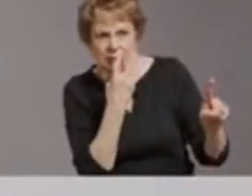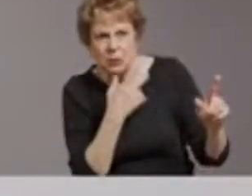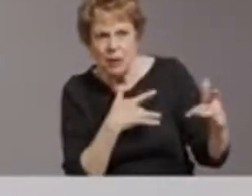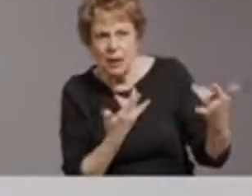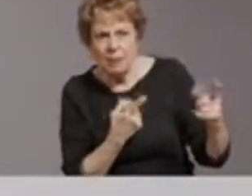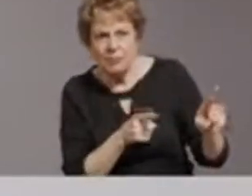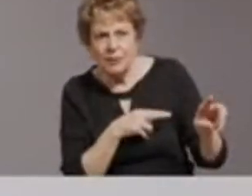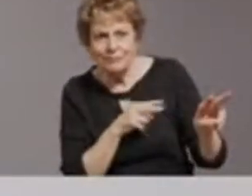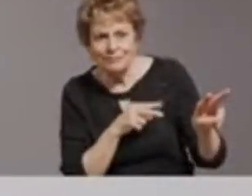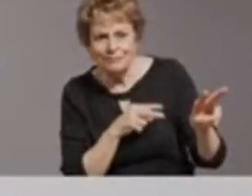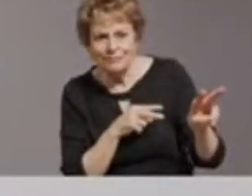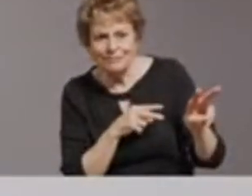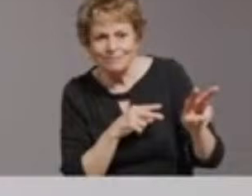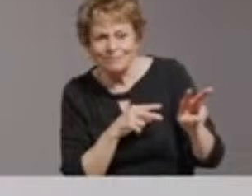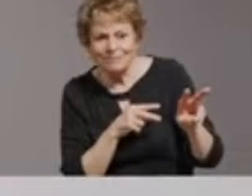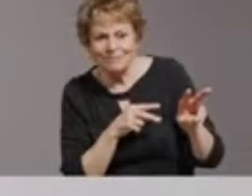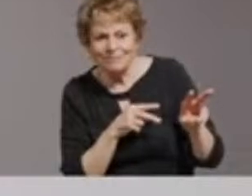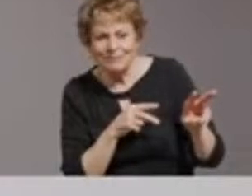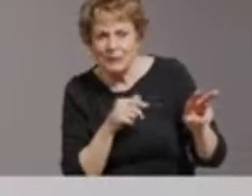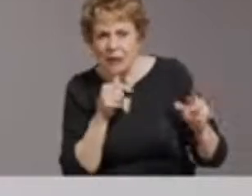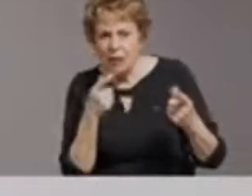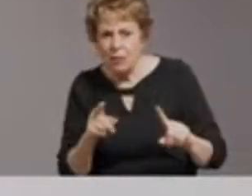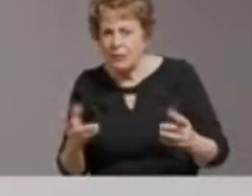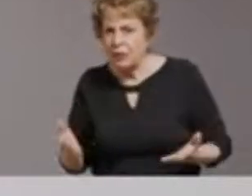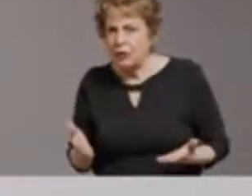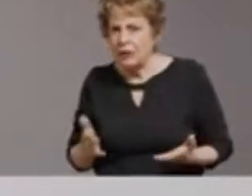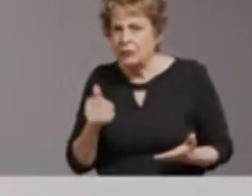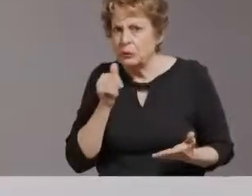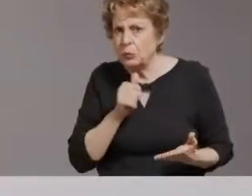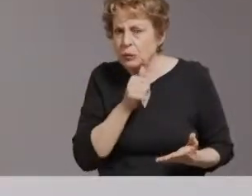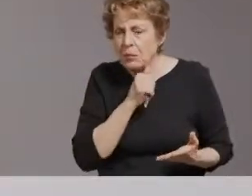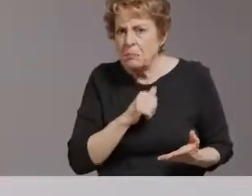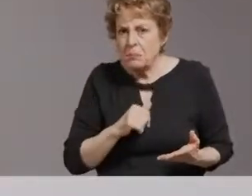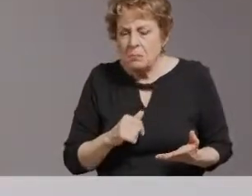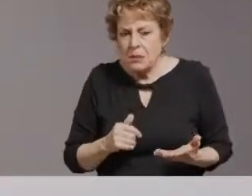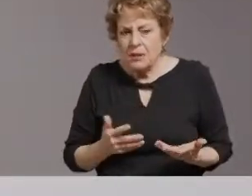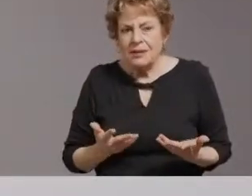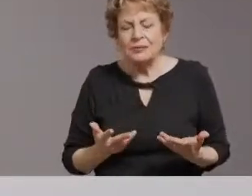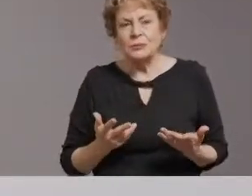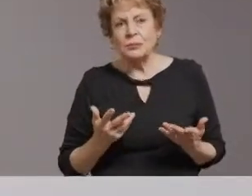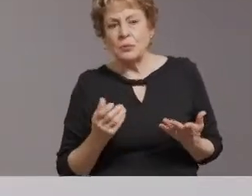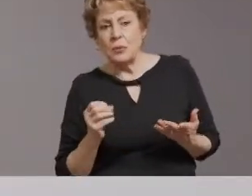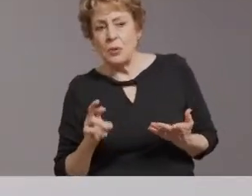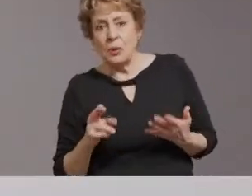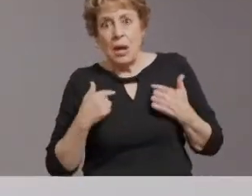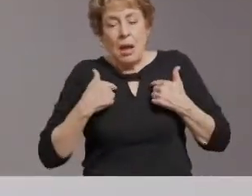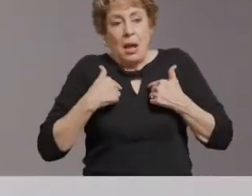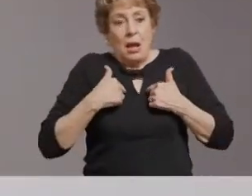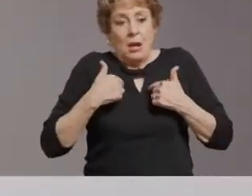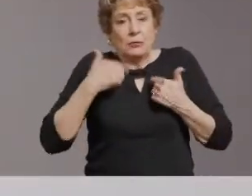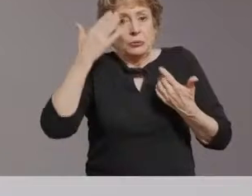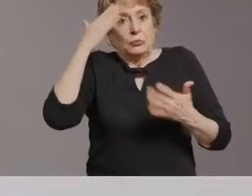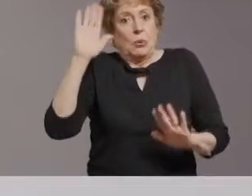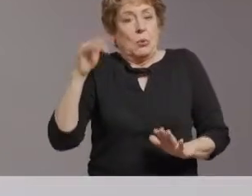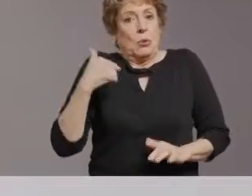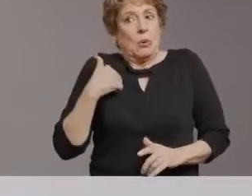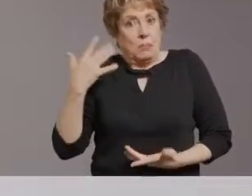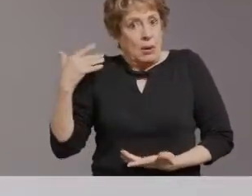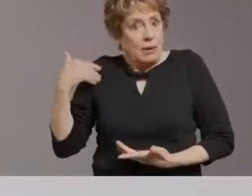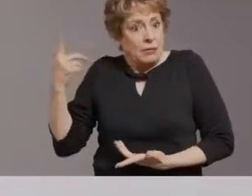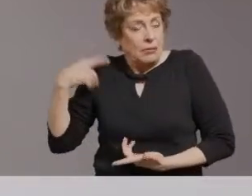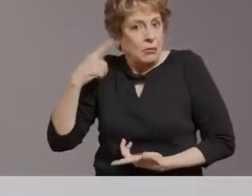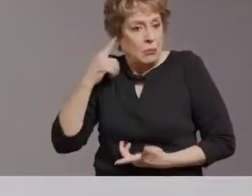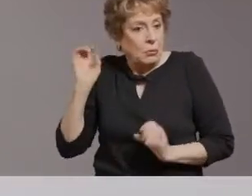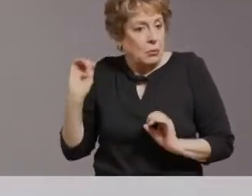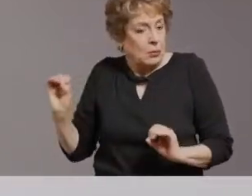events like that here in Arizona. At least they haven't made it up to me just yet. I'm not aware. But it is something that we do monitor